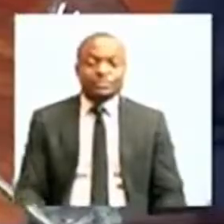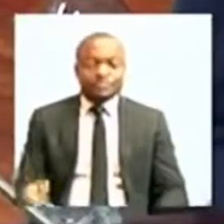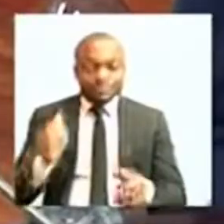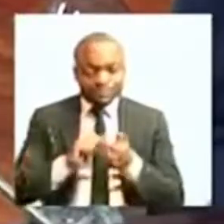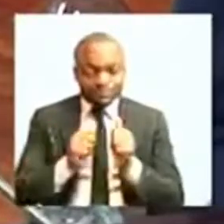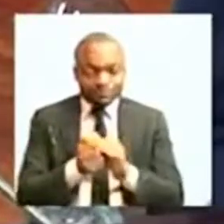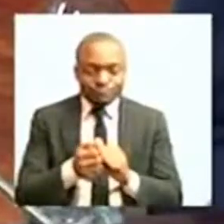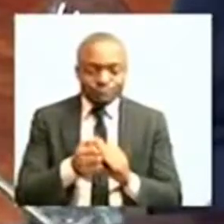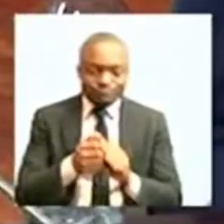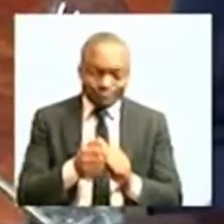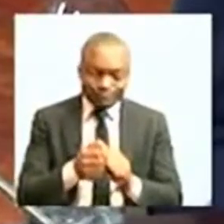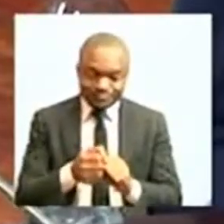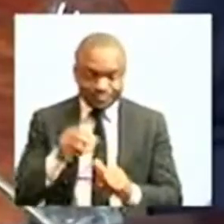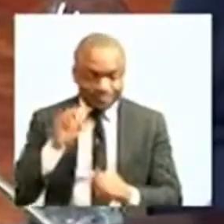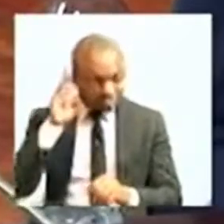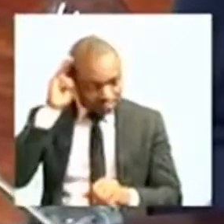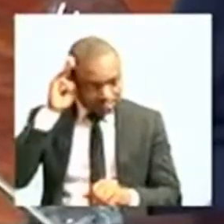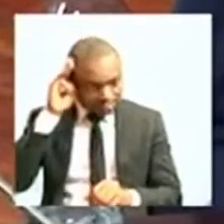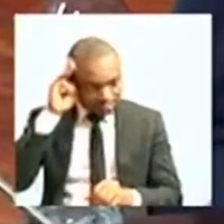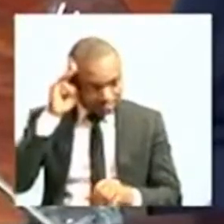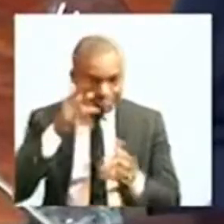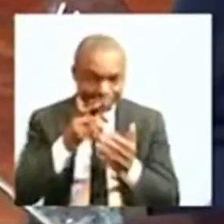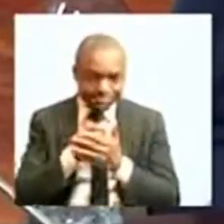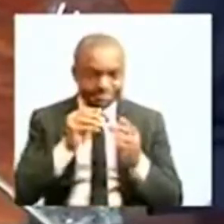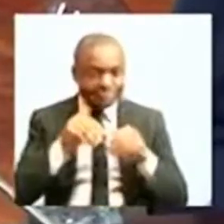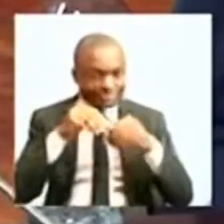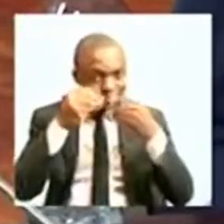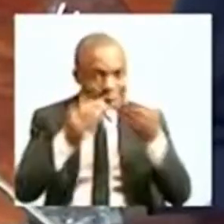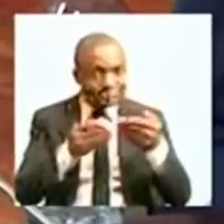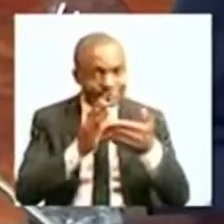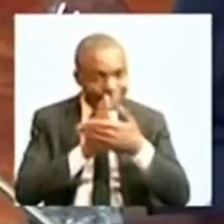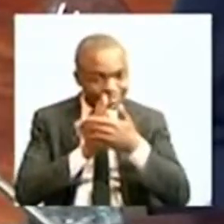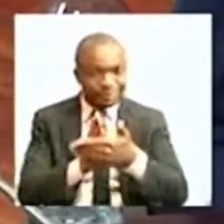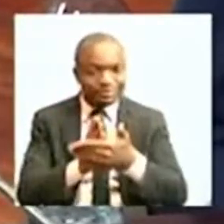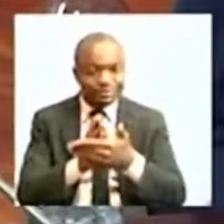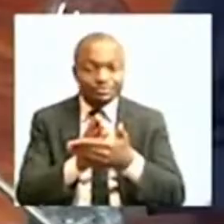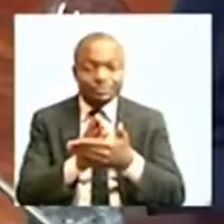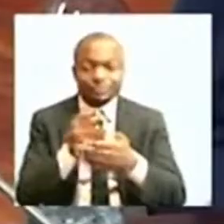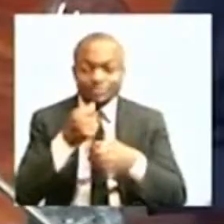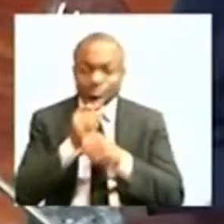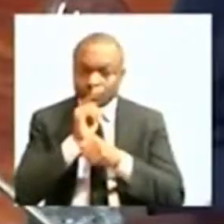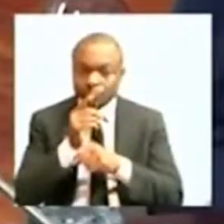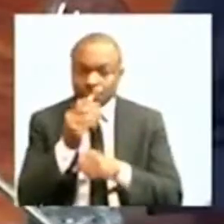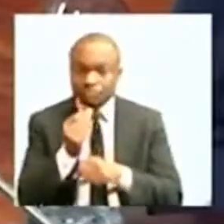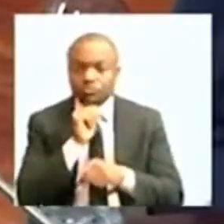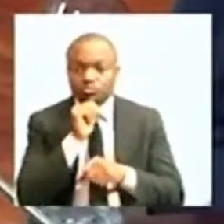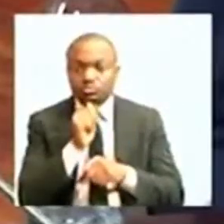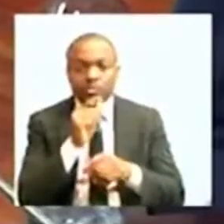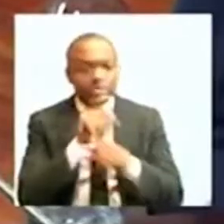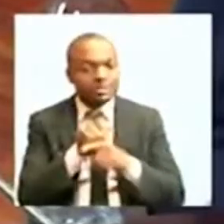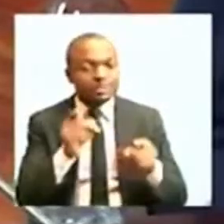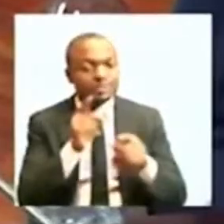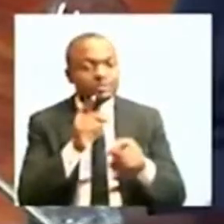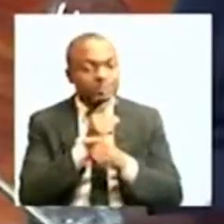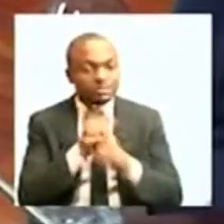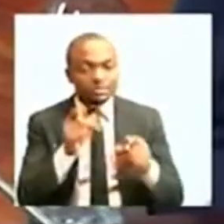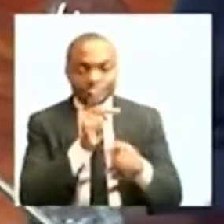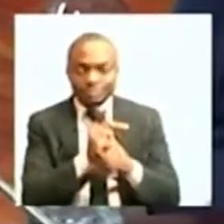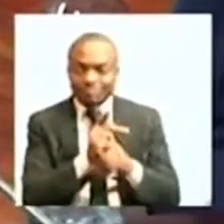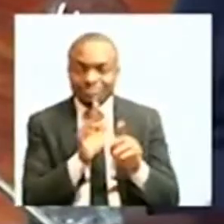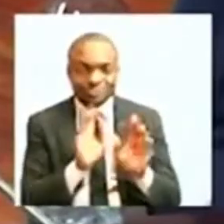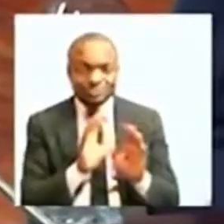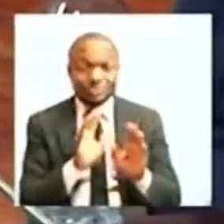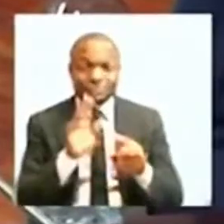problematic in their release, because Ministry of Finance has already provided the guidance, at least in terms of ensuring that money is not sitting idly. Chairperson,